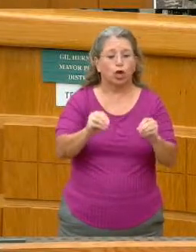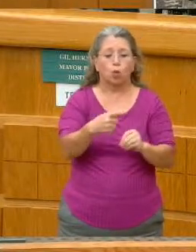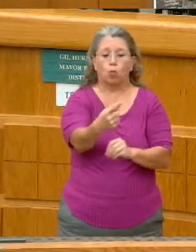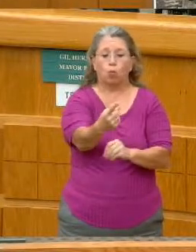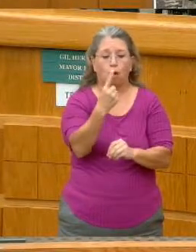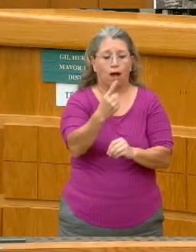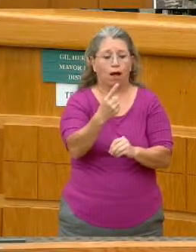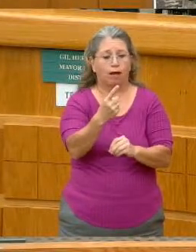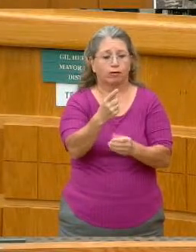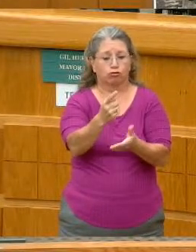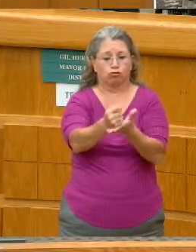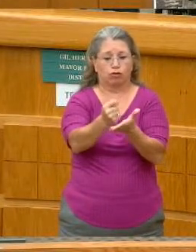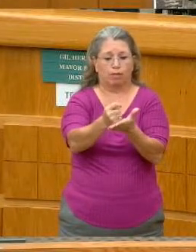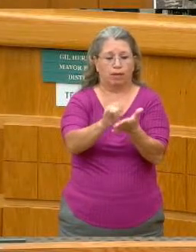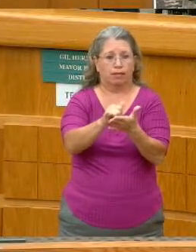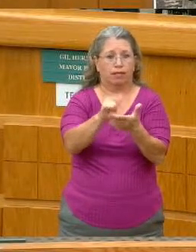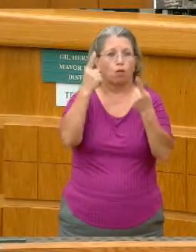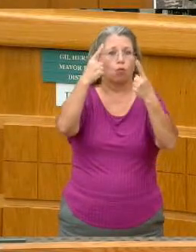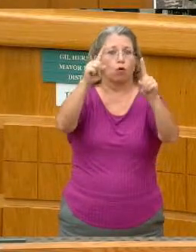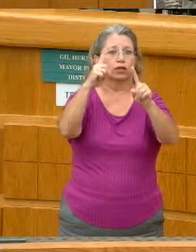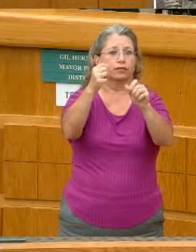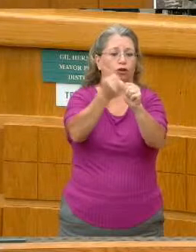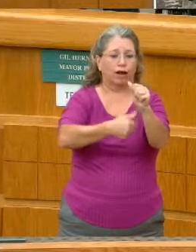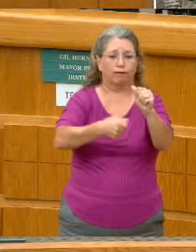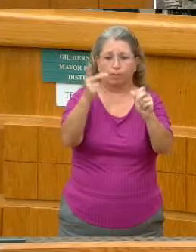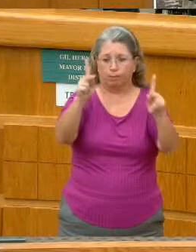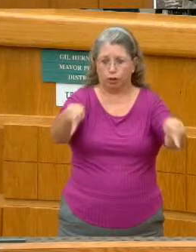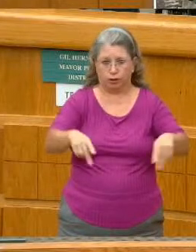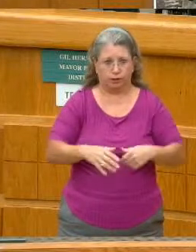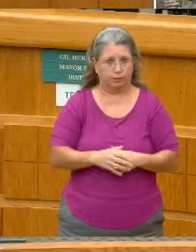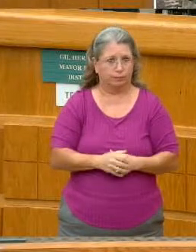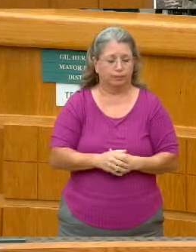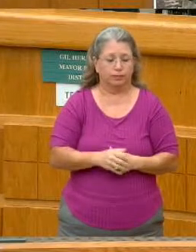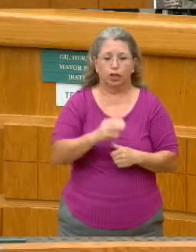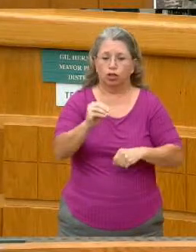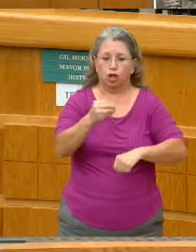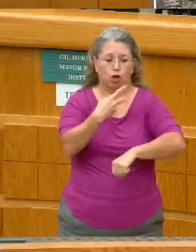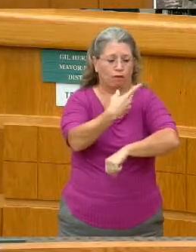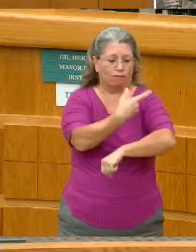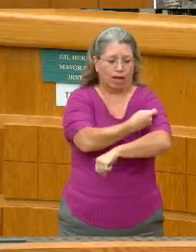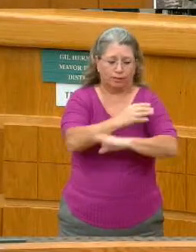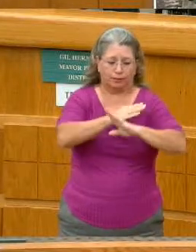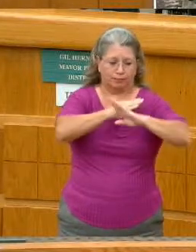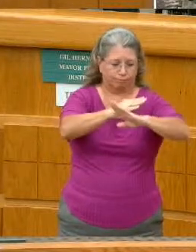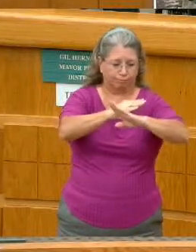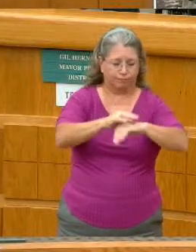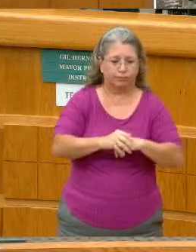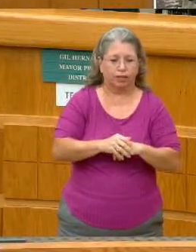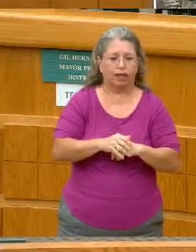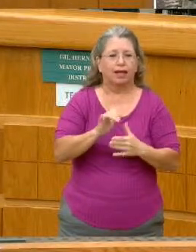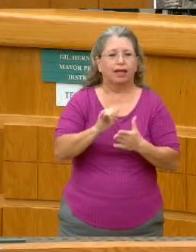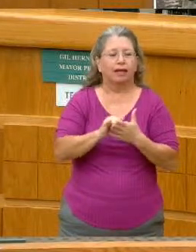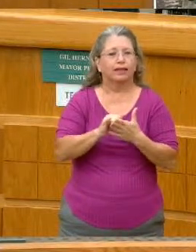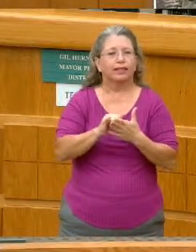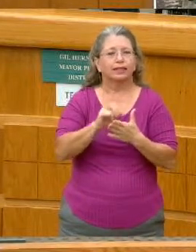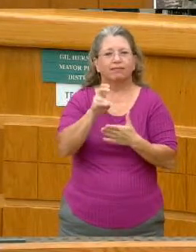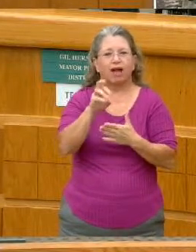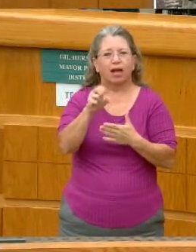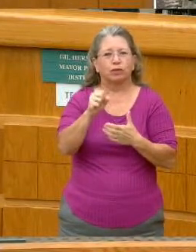everybody. And as you all know, there's no vaccine. And it's a respiratory virus that's so easily